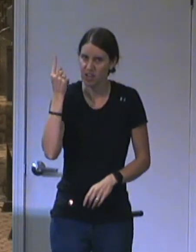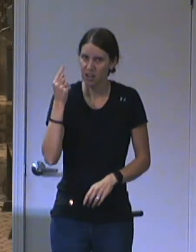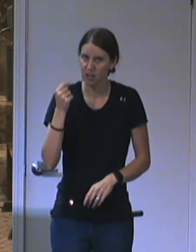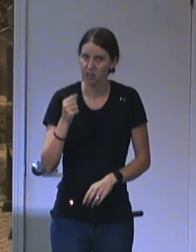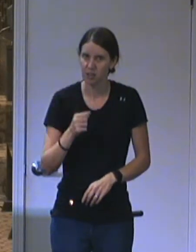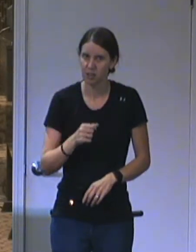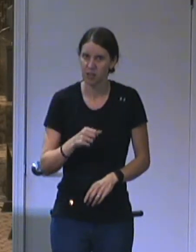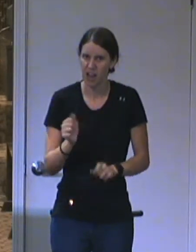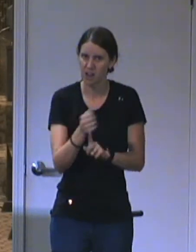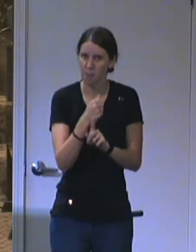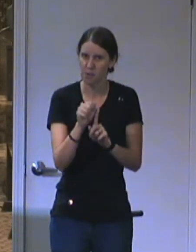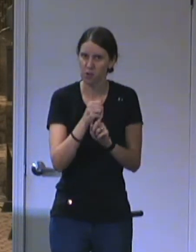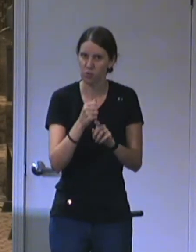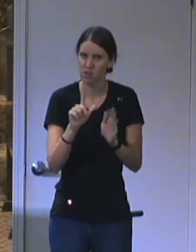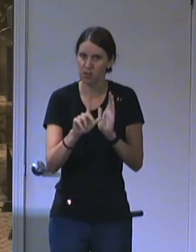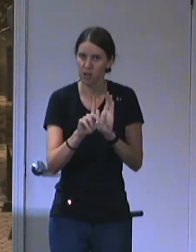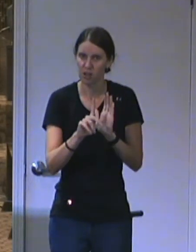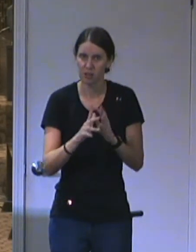Said,